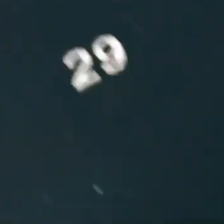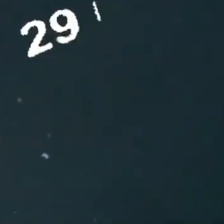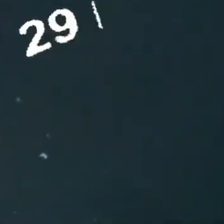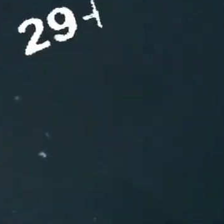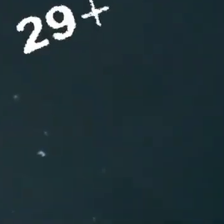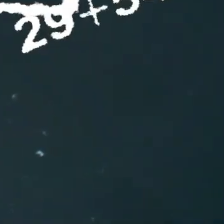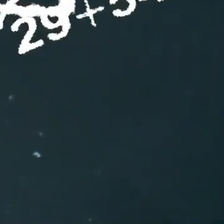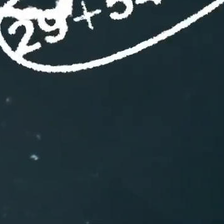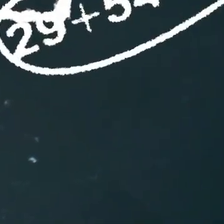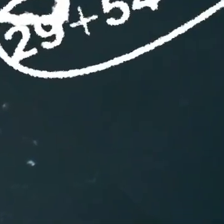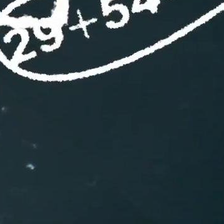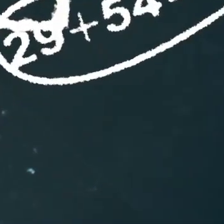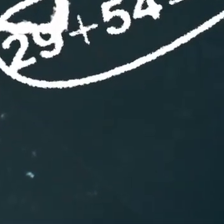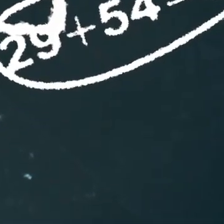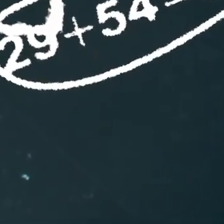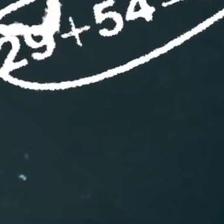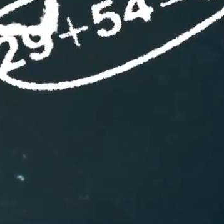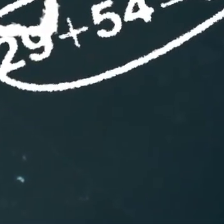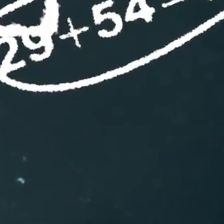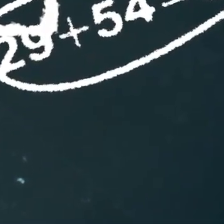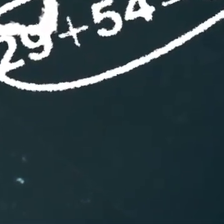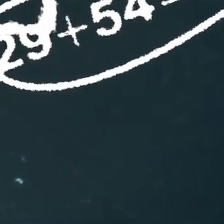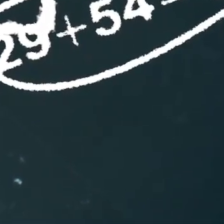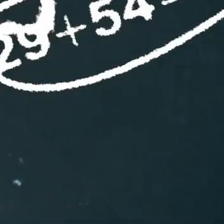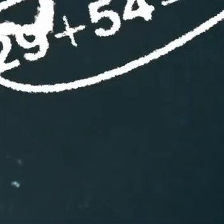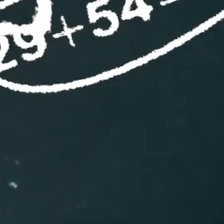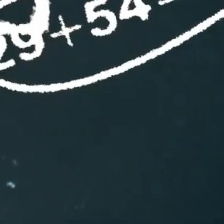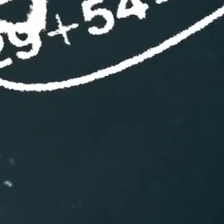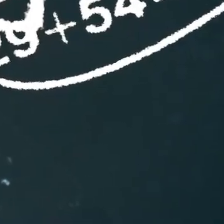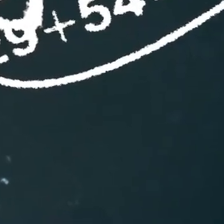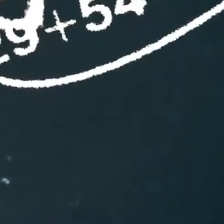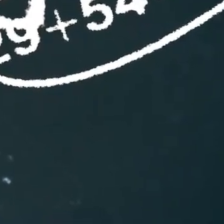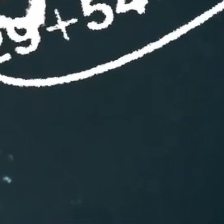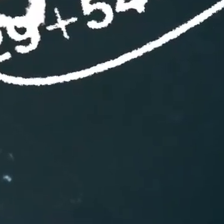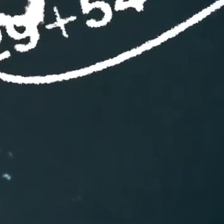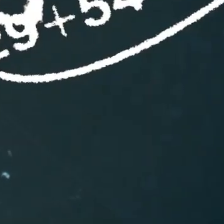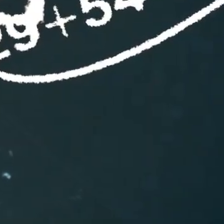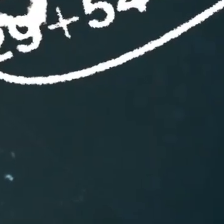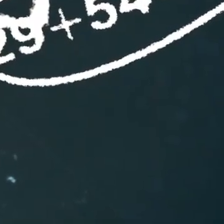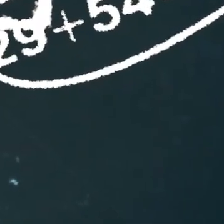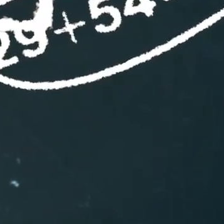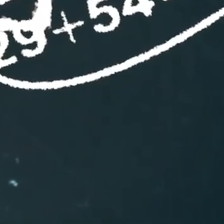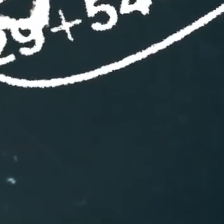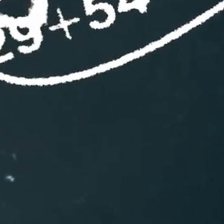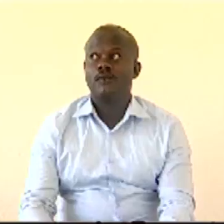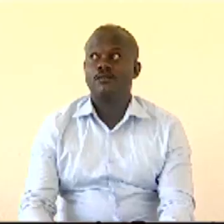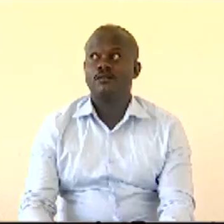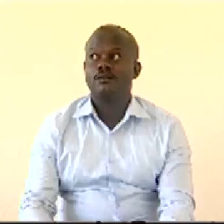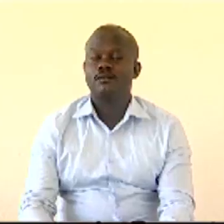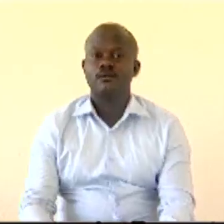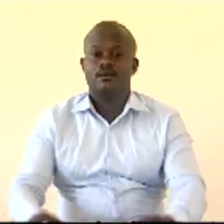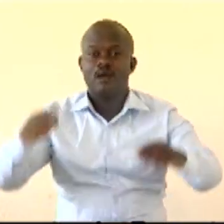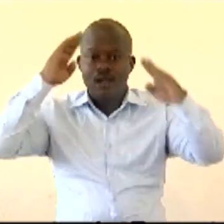Welcome to Study Time, a televised home learning program produced by Rwanda Education Board.